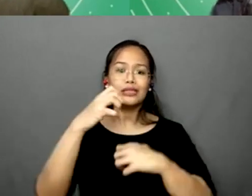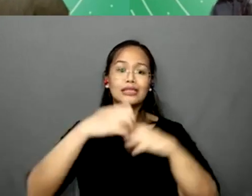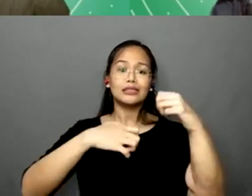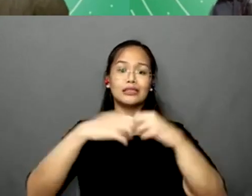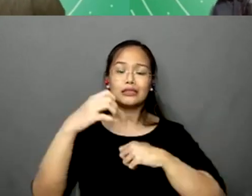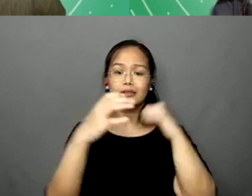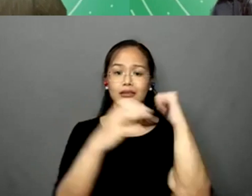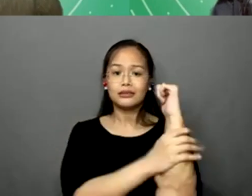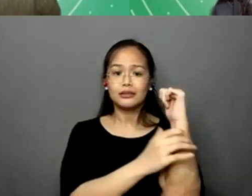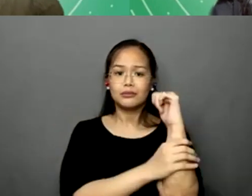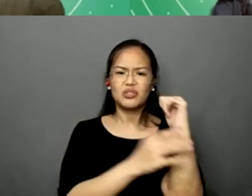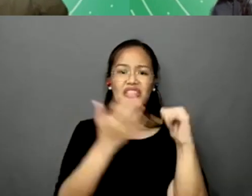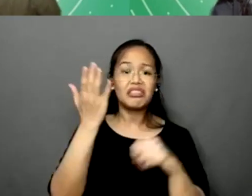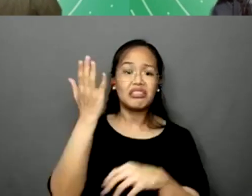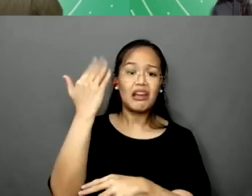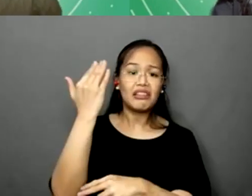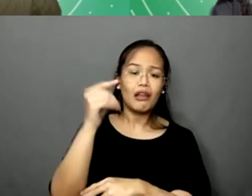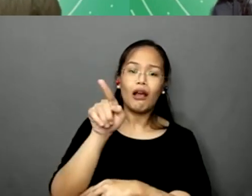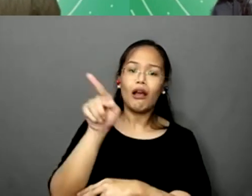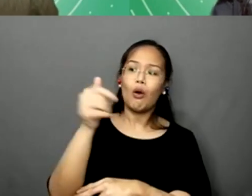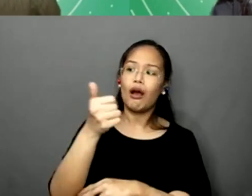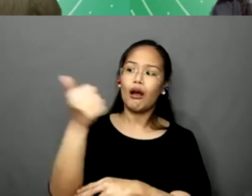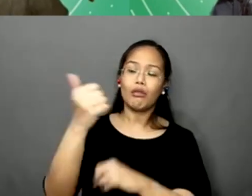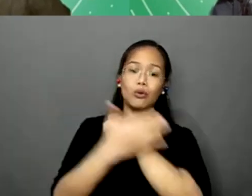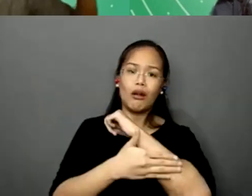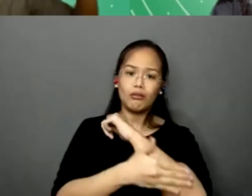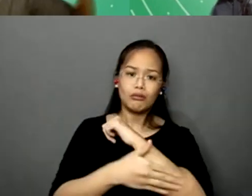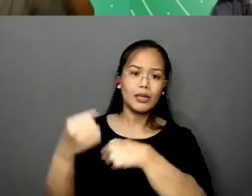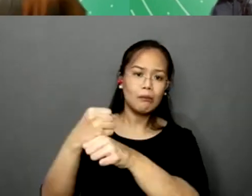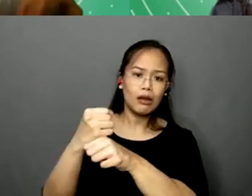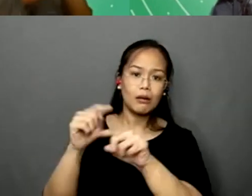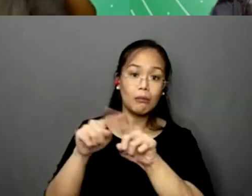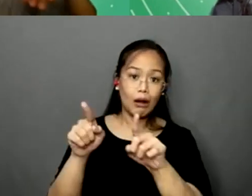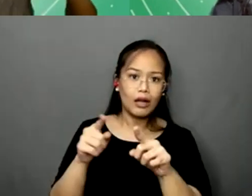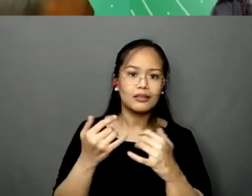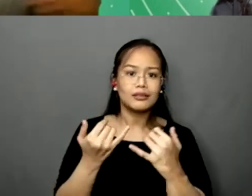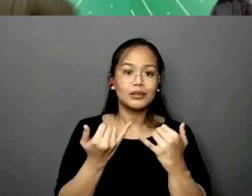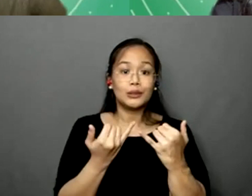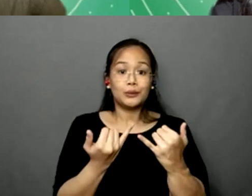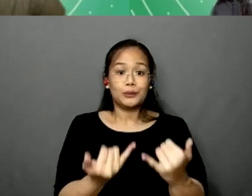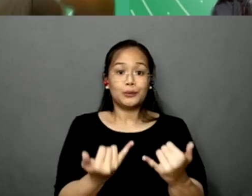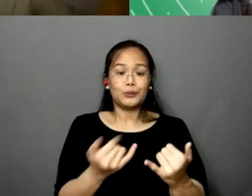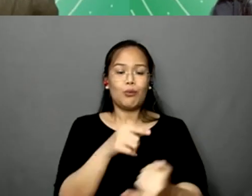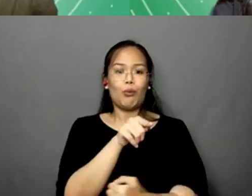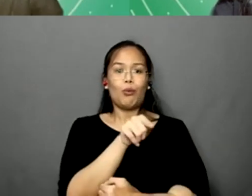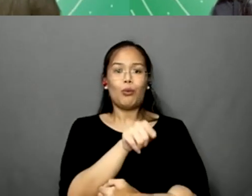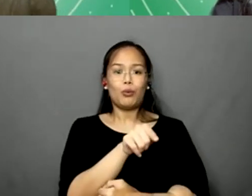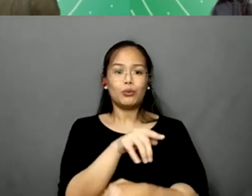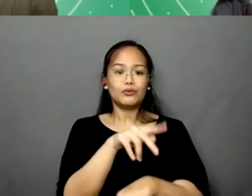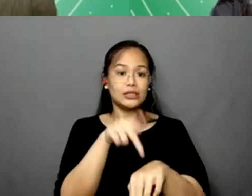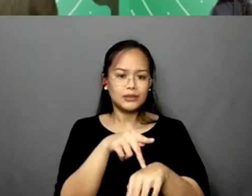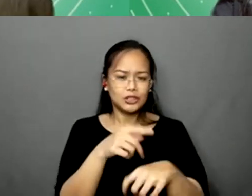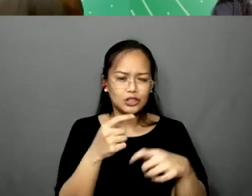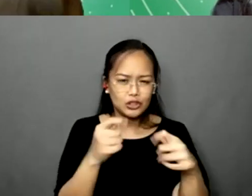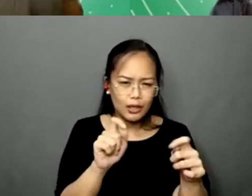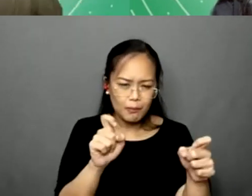done in other countries because it's an advanced process. But we're turning these low value materials and adding value to it,